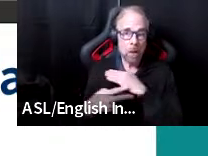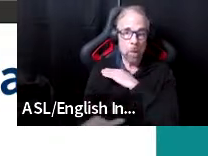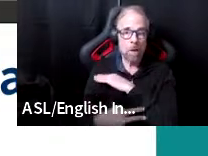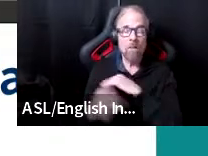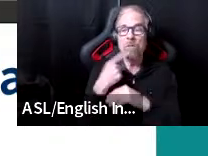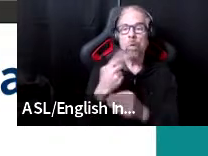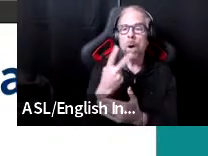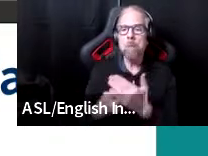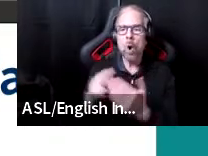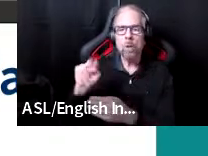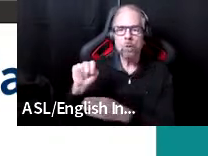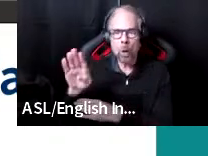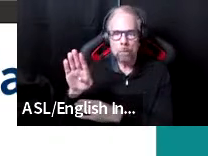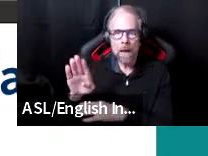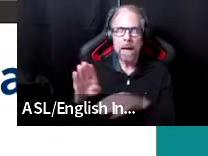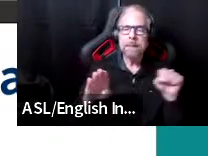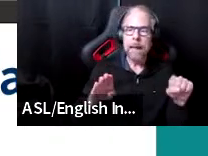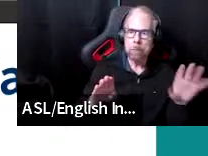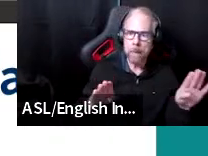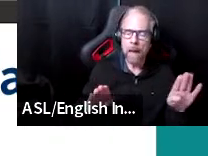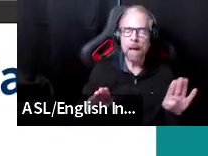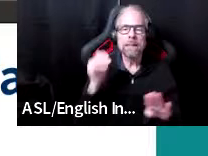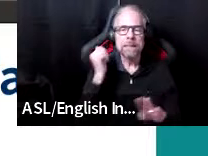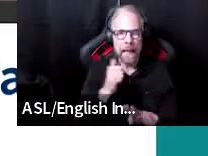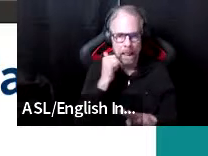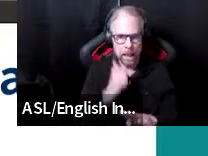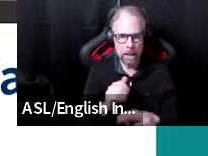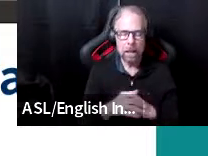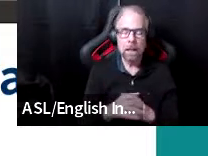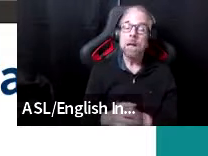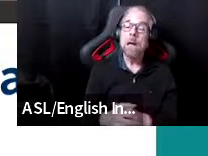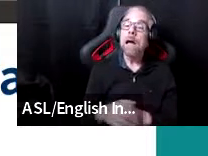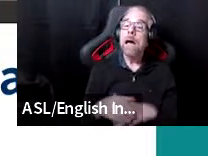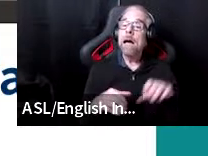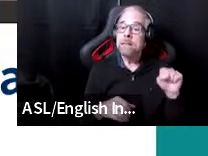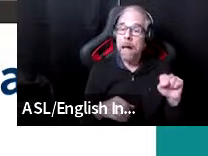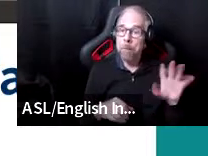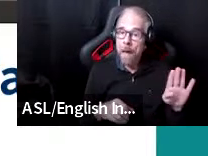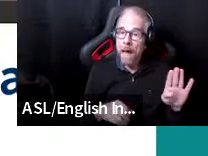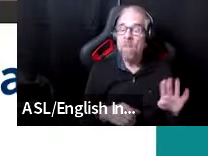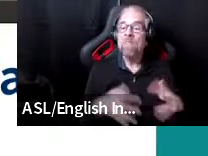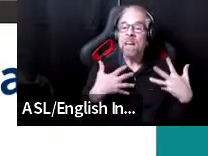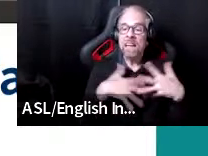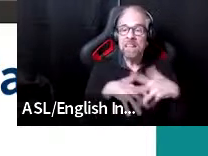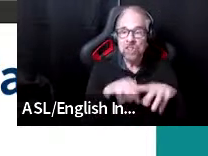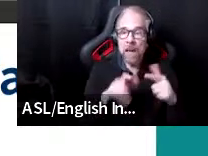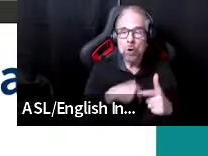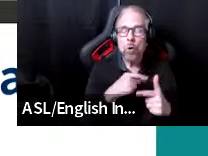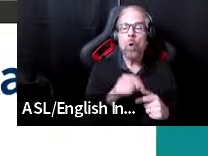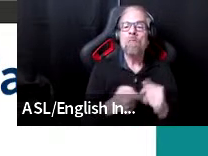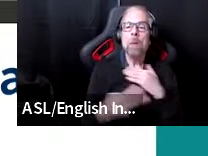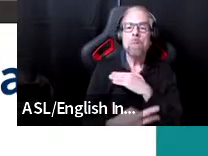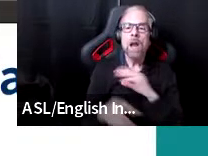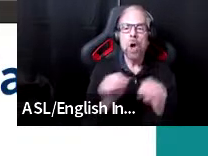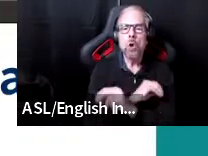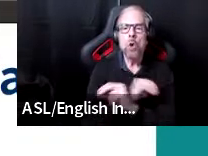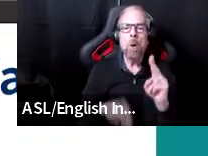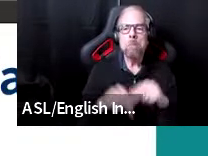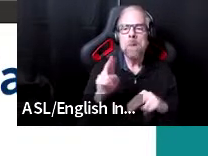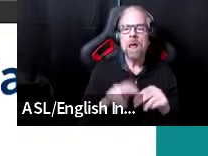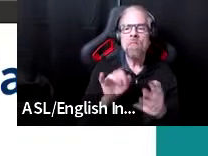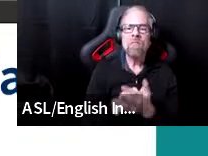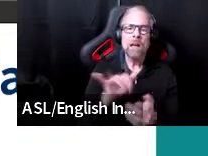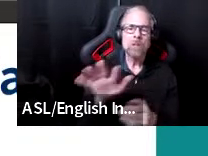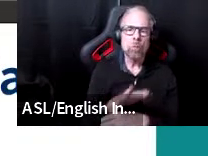northbound and southbound on a daily condition. So the southbound congestion at the bridge in the no build condition is forecast to be about